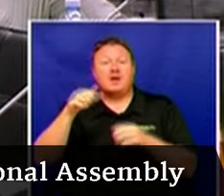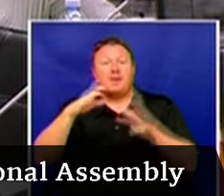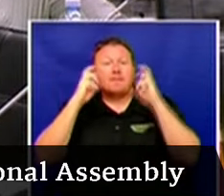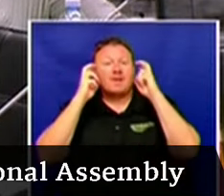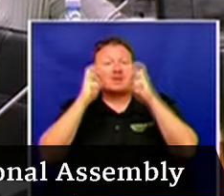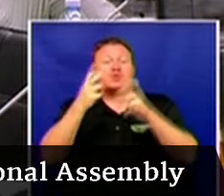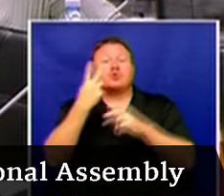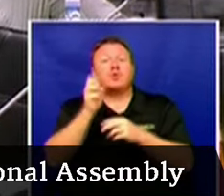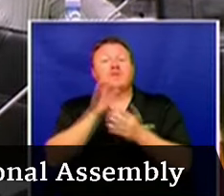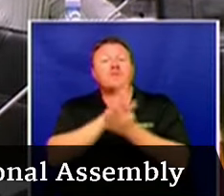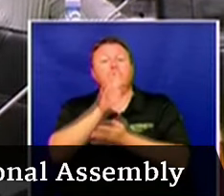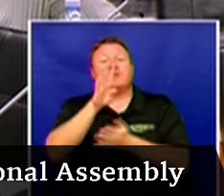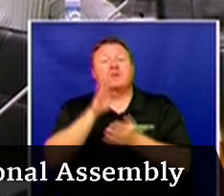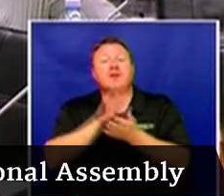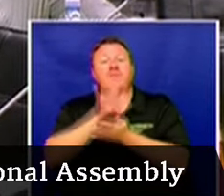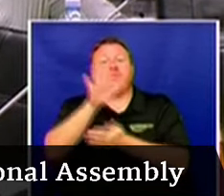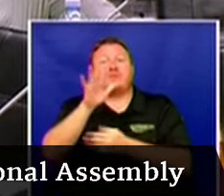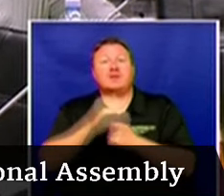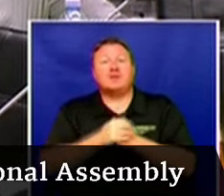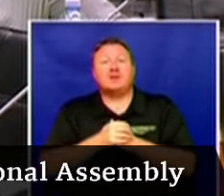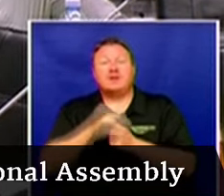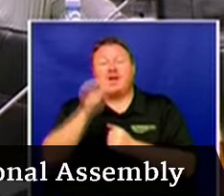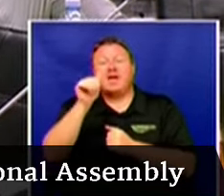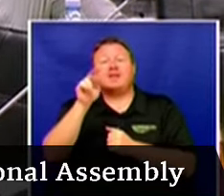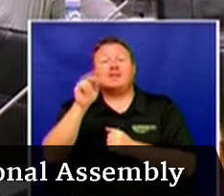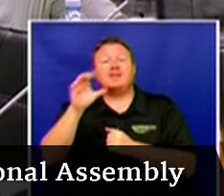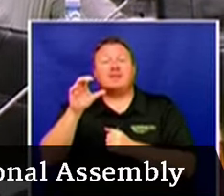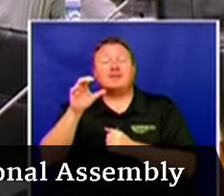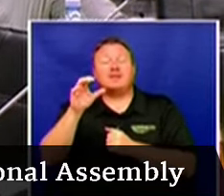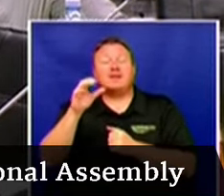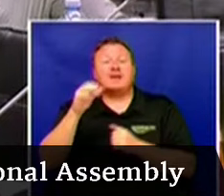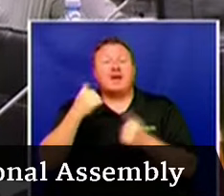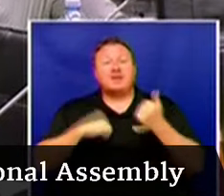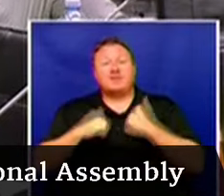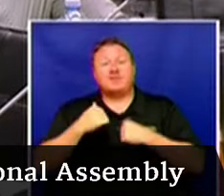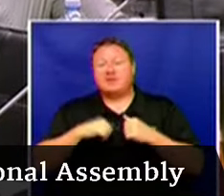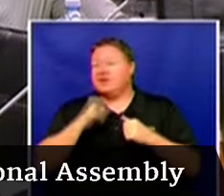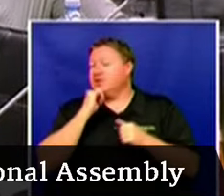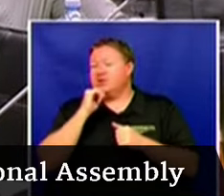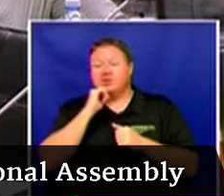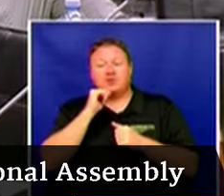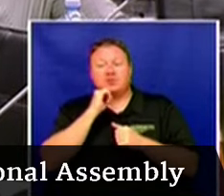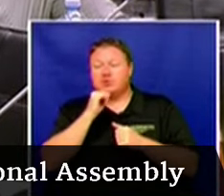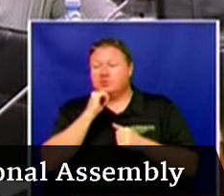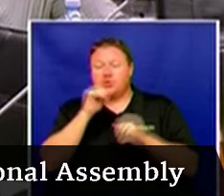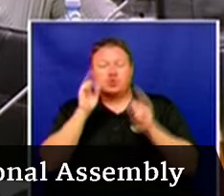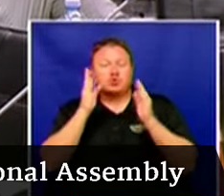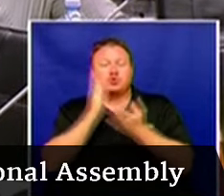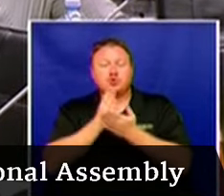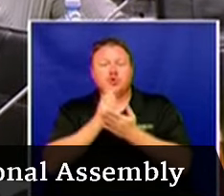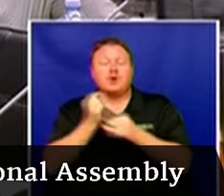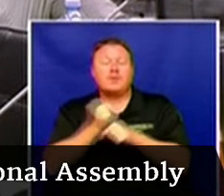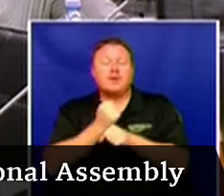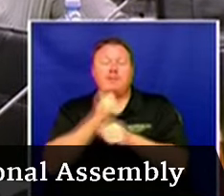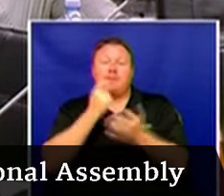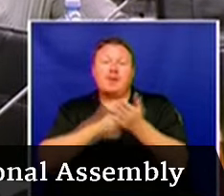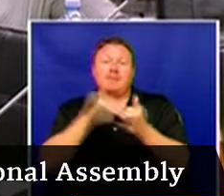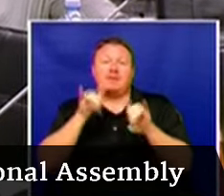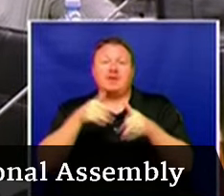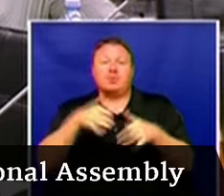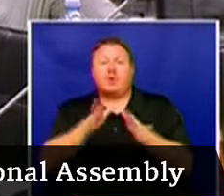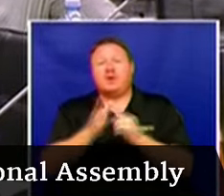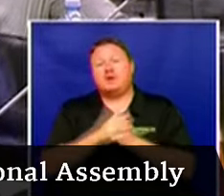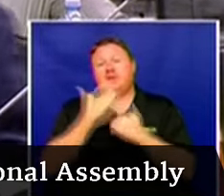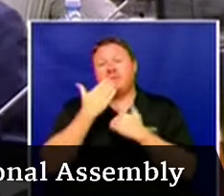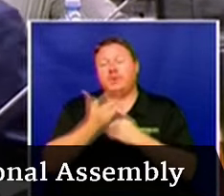2015 for ANC activities without ensuring payment of that? I thank you. The